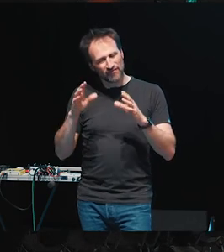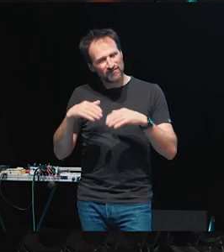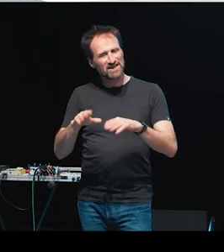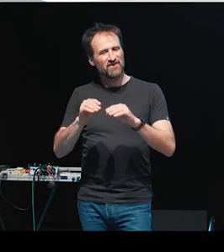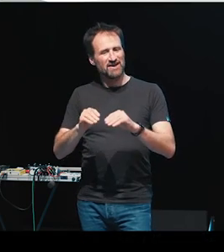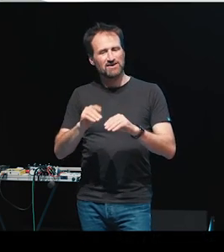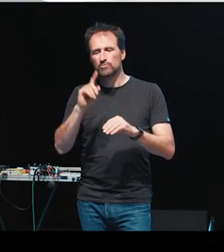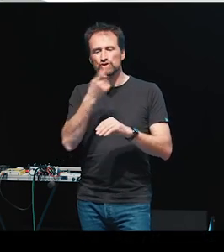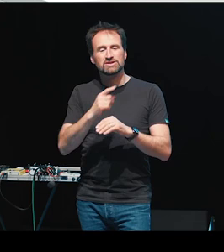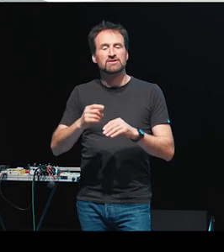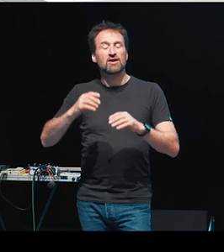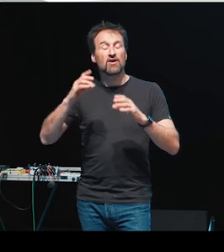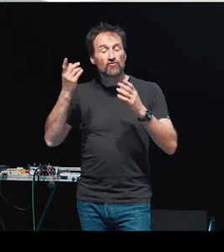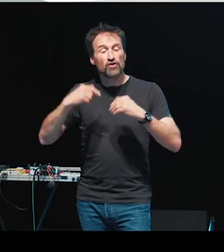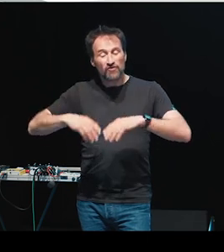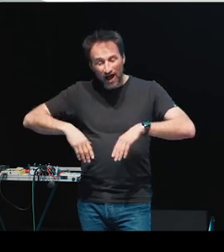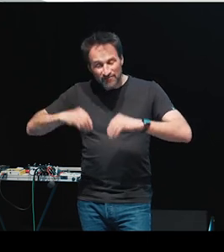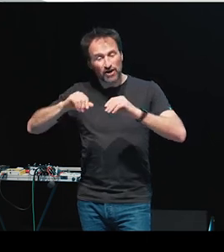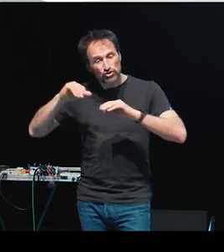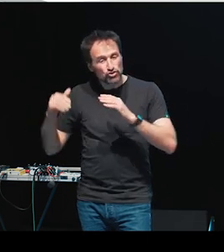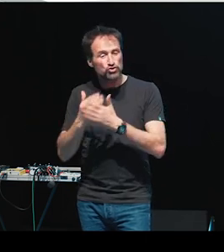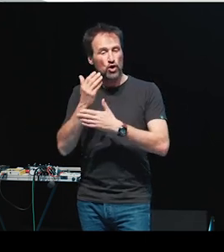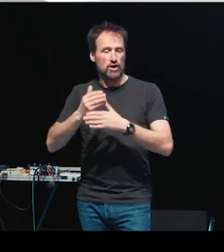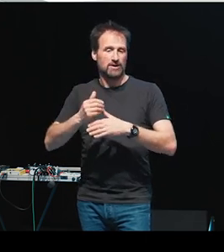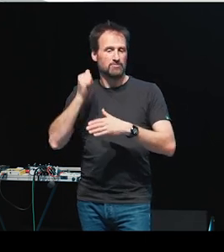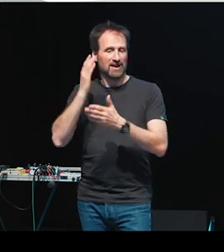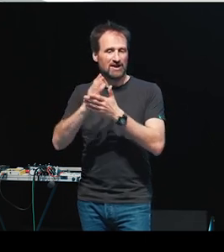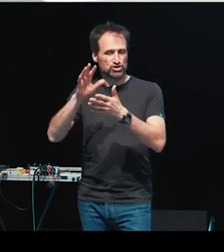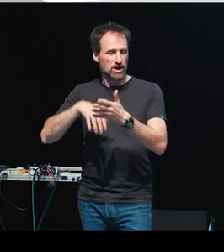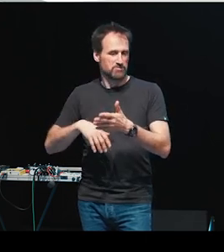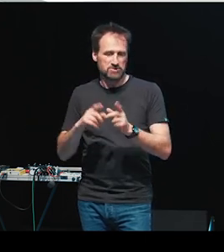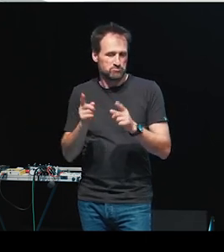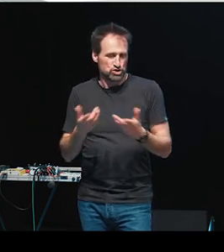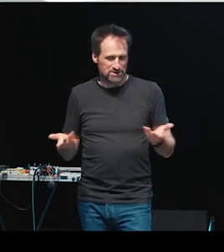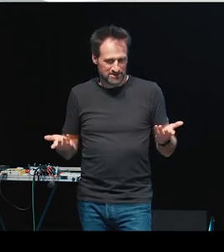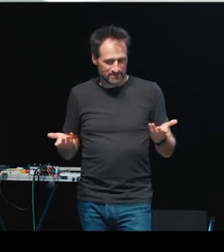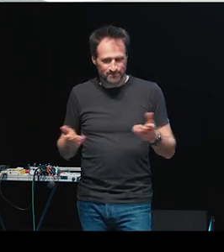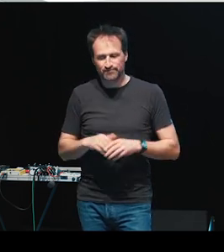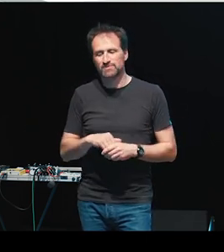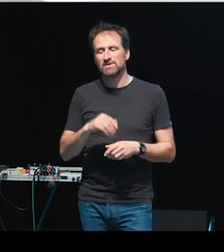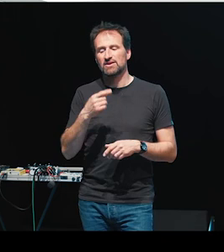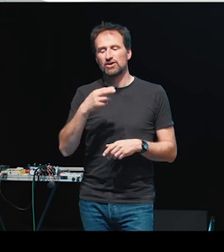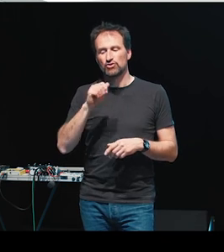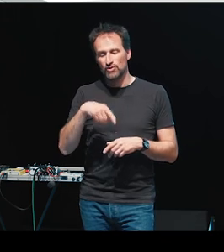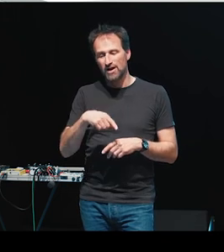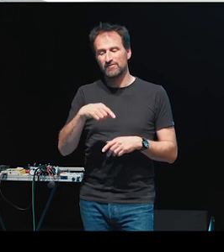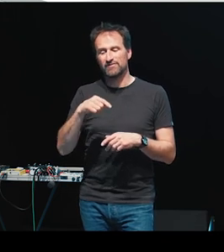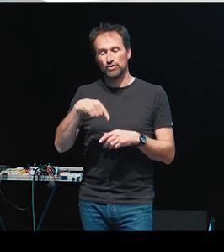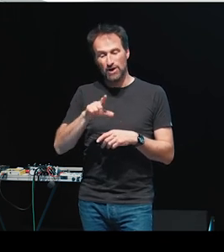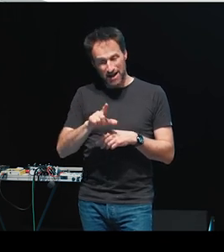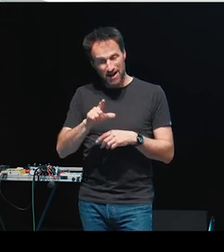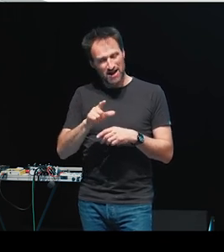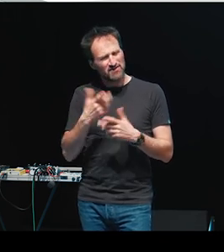The next question is, do you get any performance benefits by writing a GraphQL server if all it's doing is wrapping the same REST